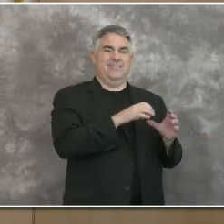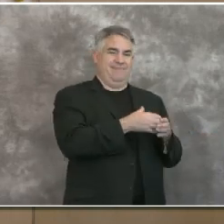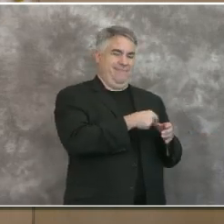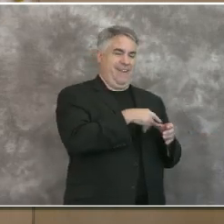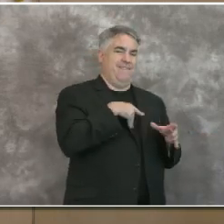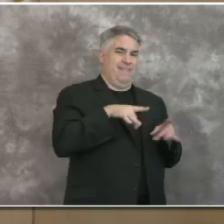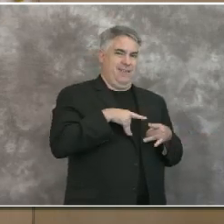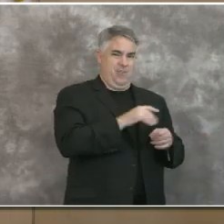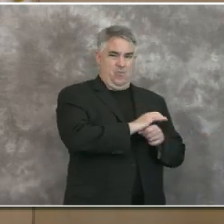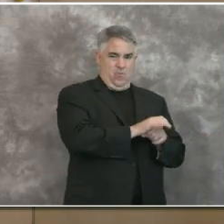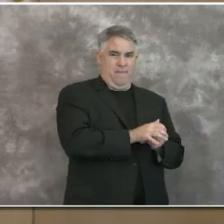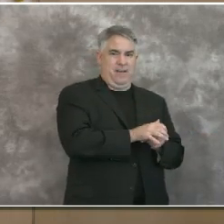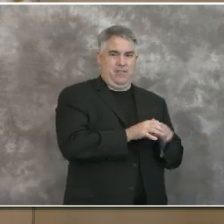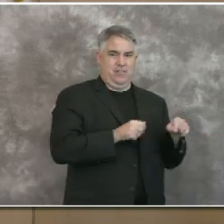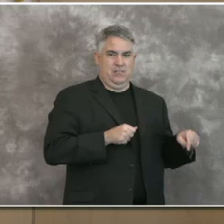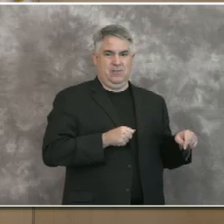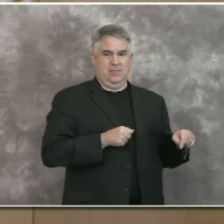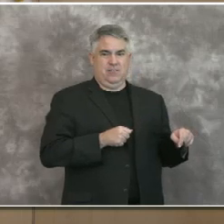of